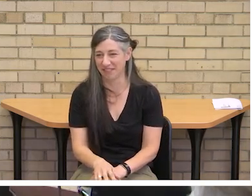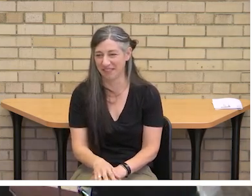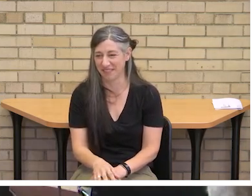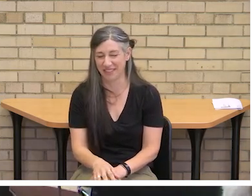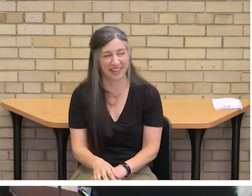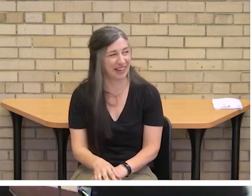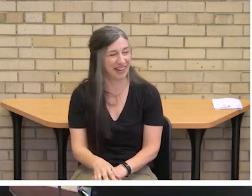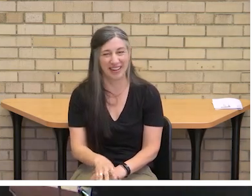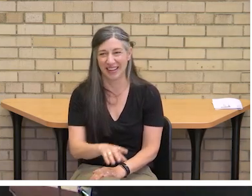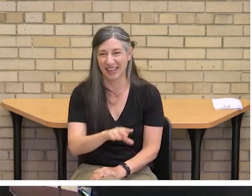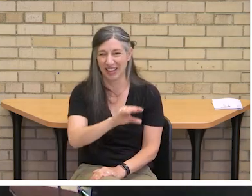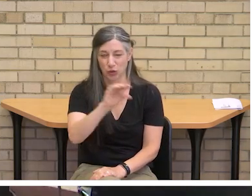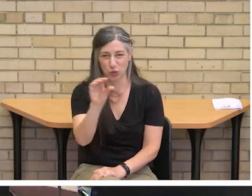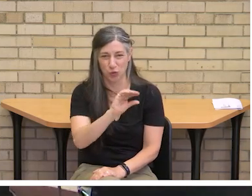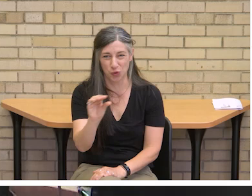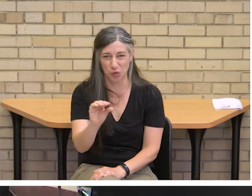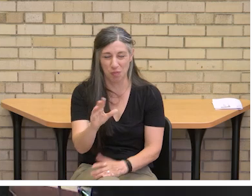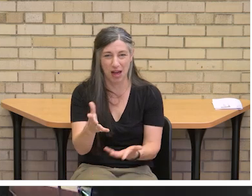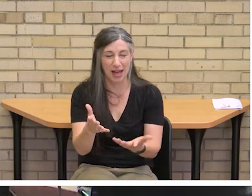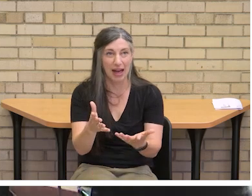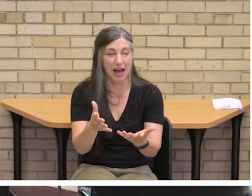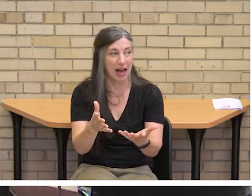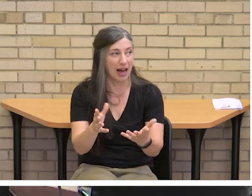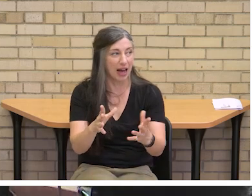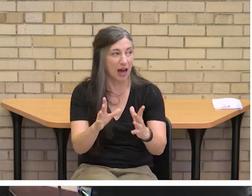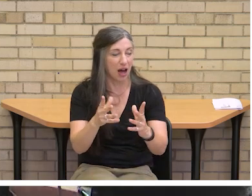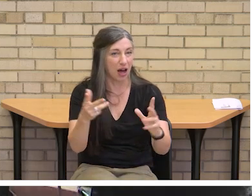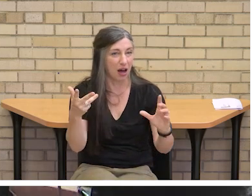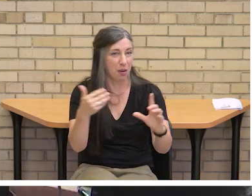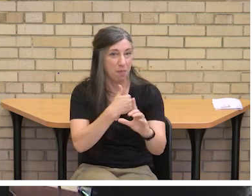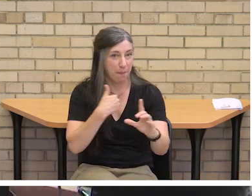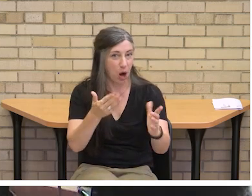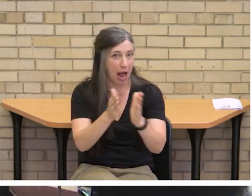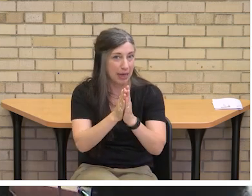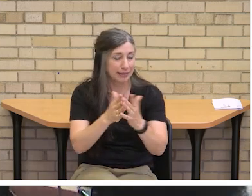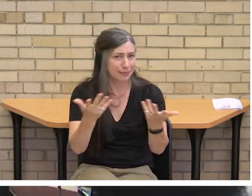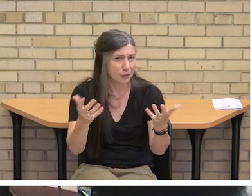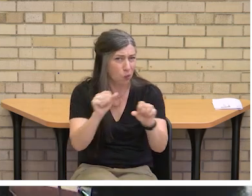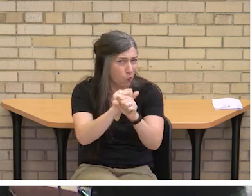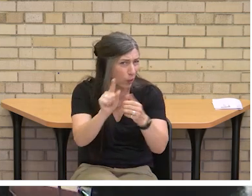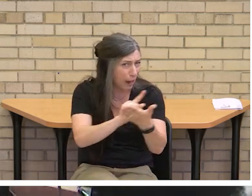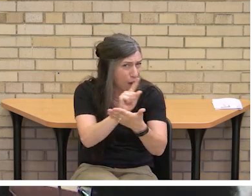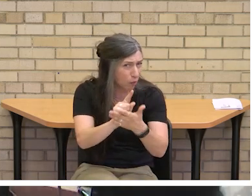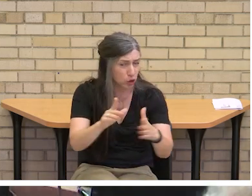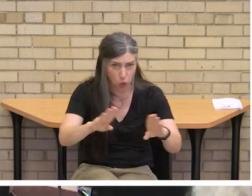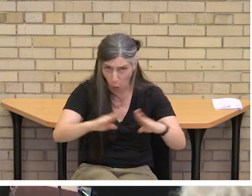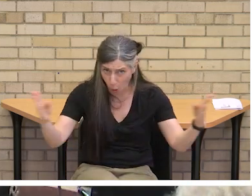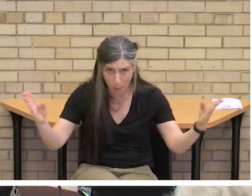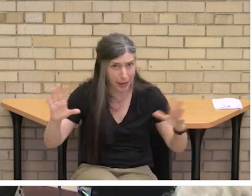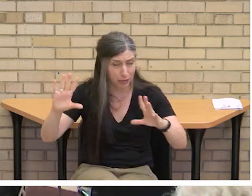Someone on Zoom asked, what will the work hours be for the bridge? Will they be working overnight?